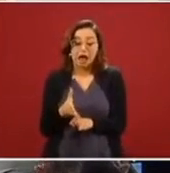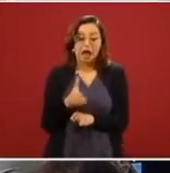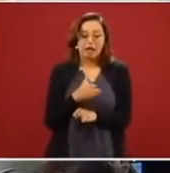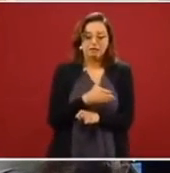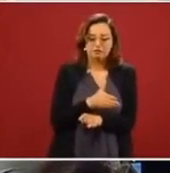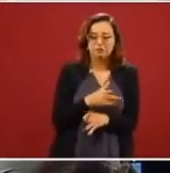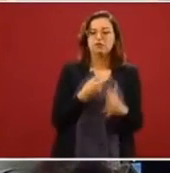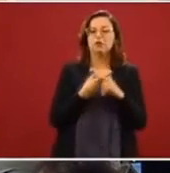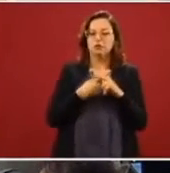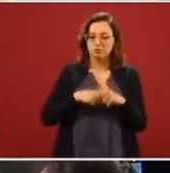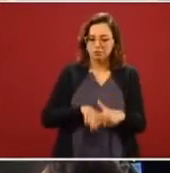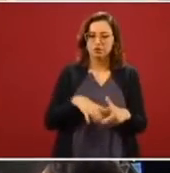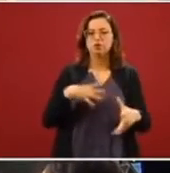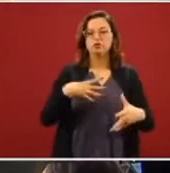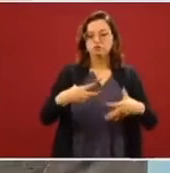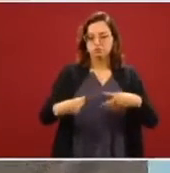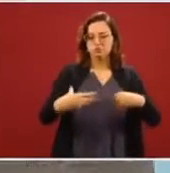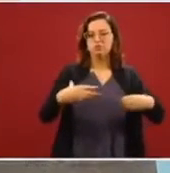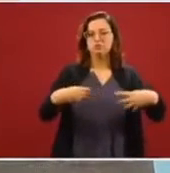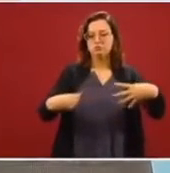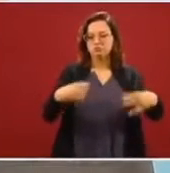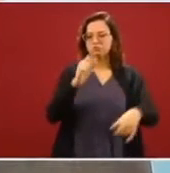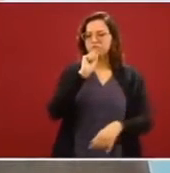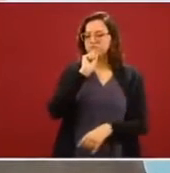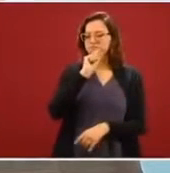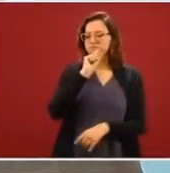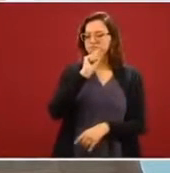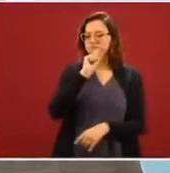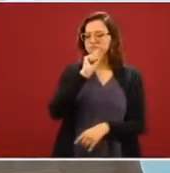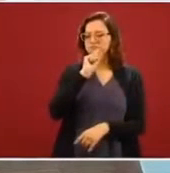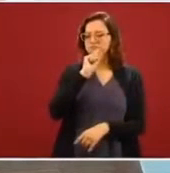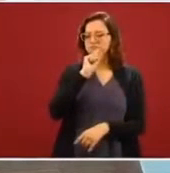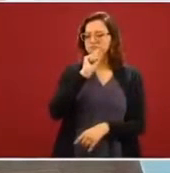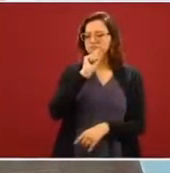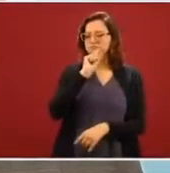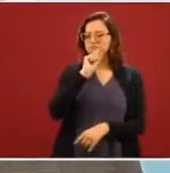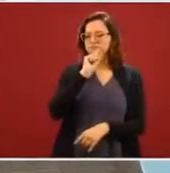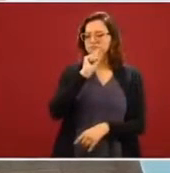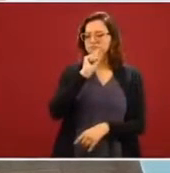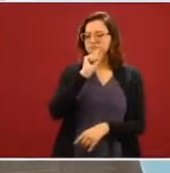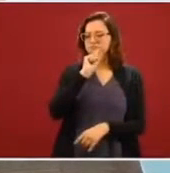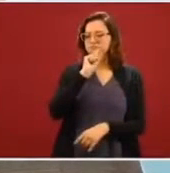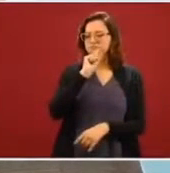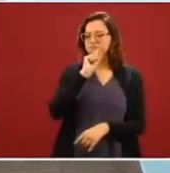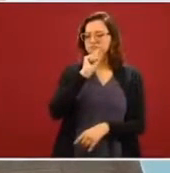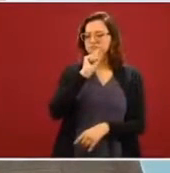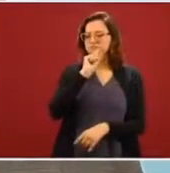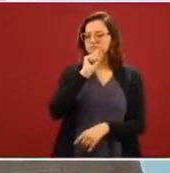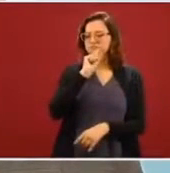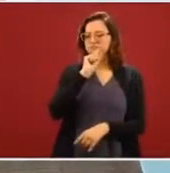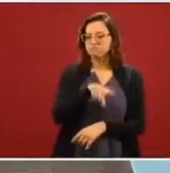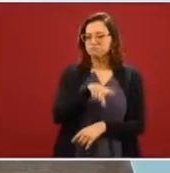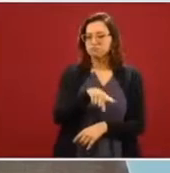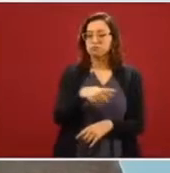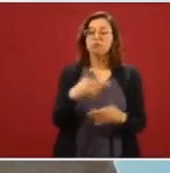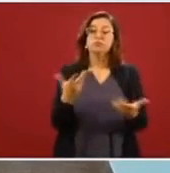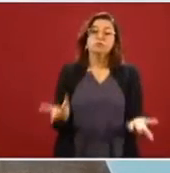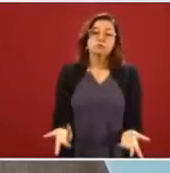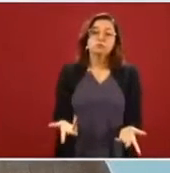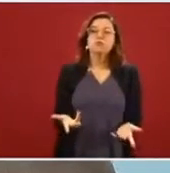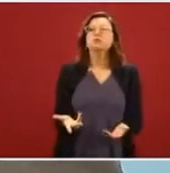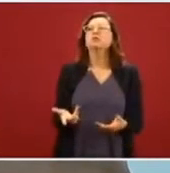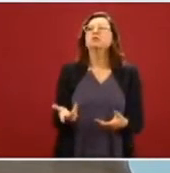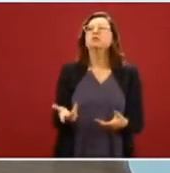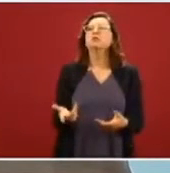after también contagio. the Si estas initiation of personas symptoms, entran you can also have contagiousness. por